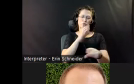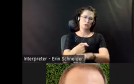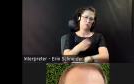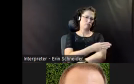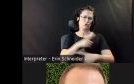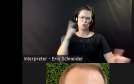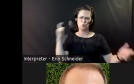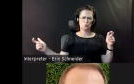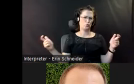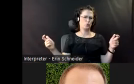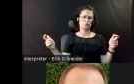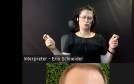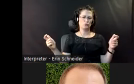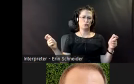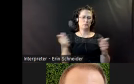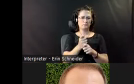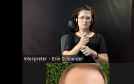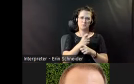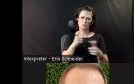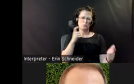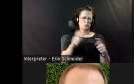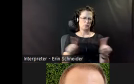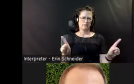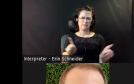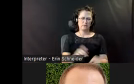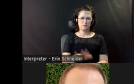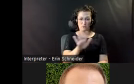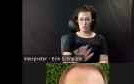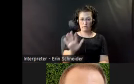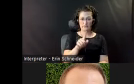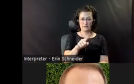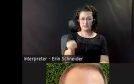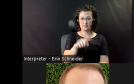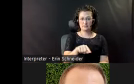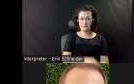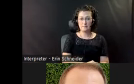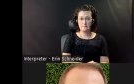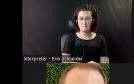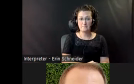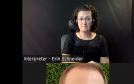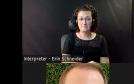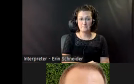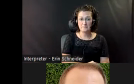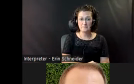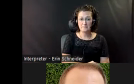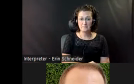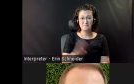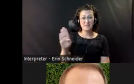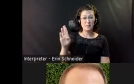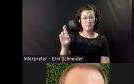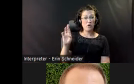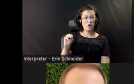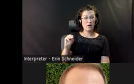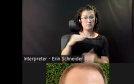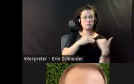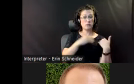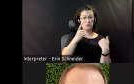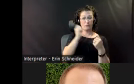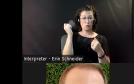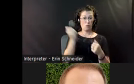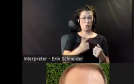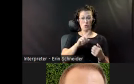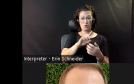a tremendous difference with all of the things that you see here. And are the BRMs responsible for every one of these things here? No,